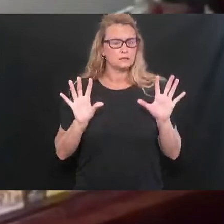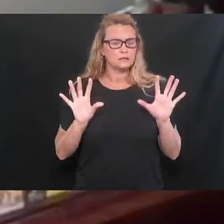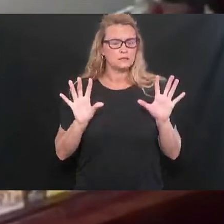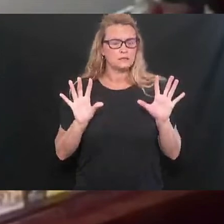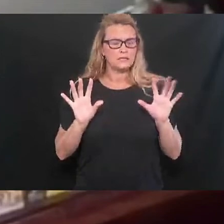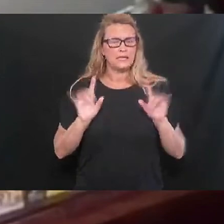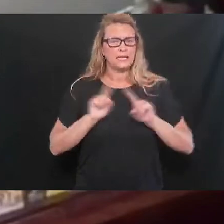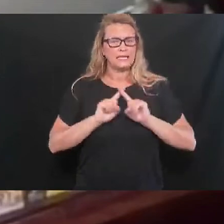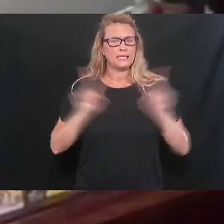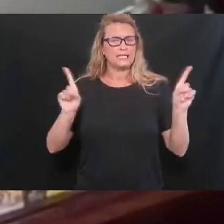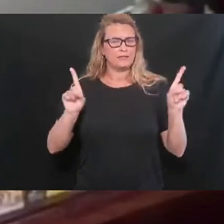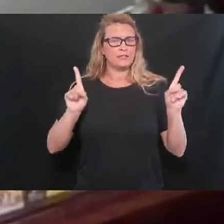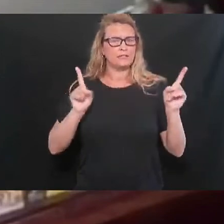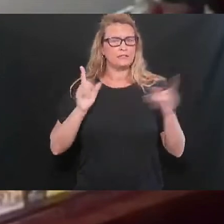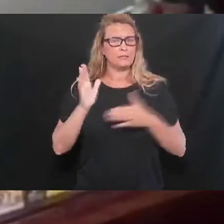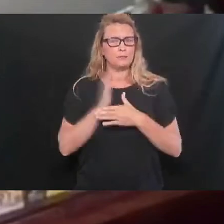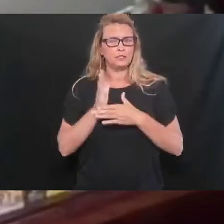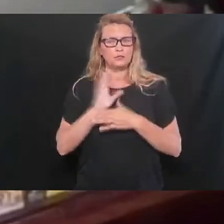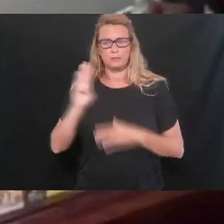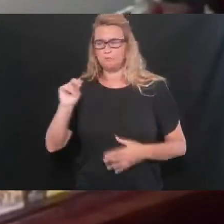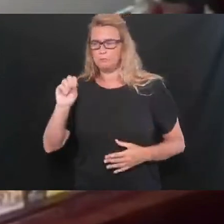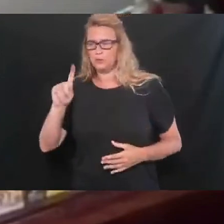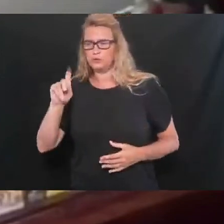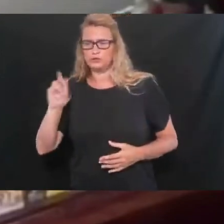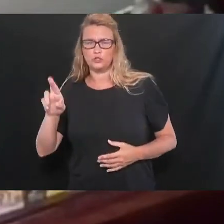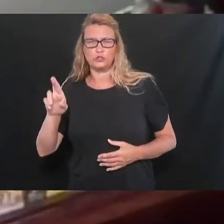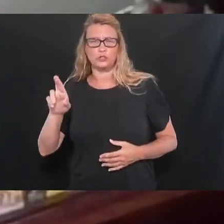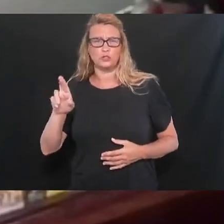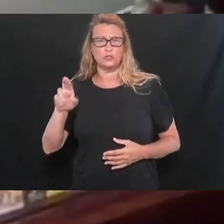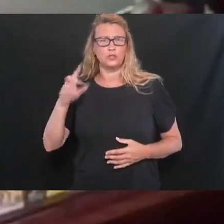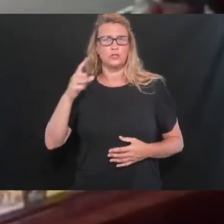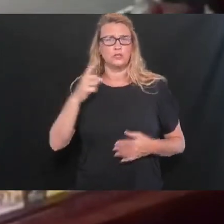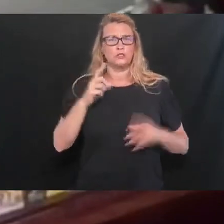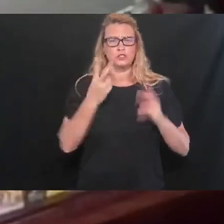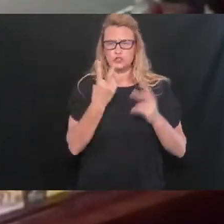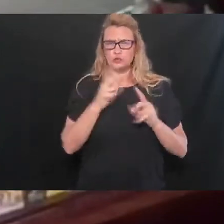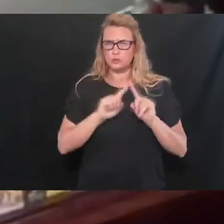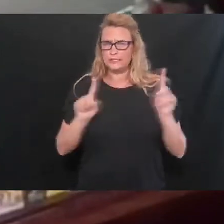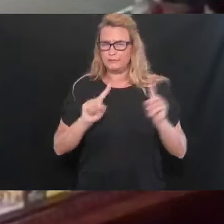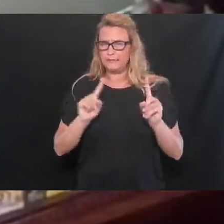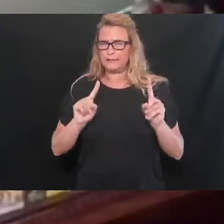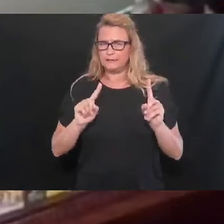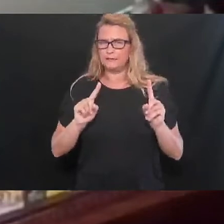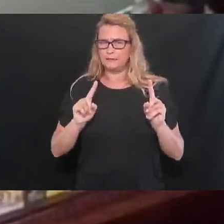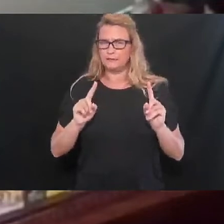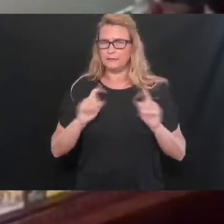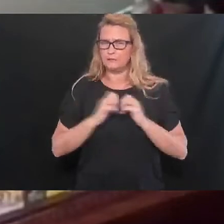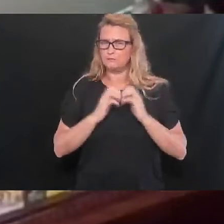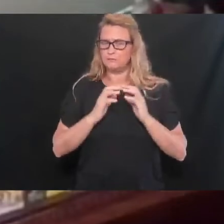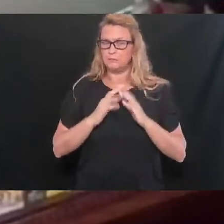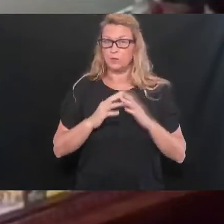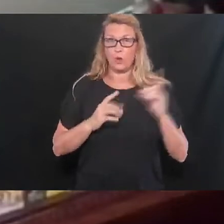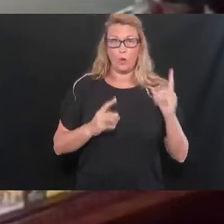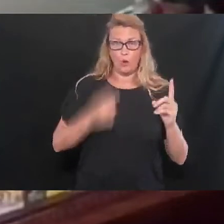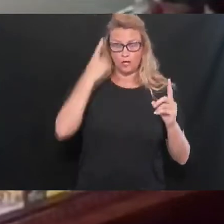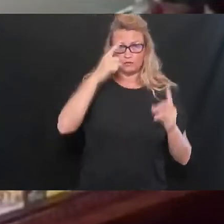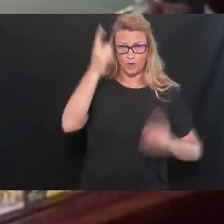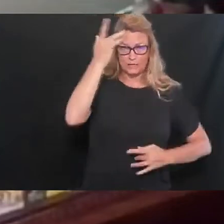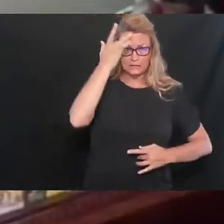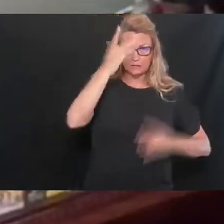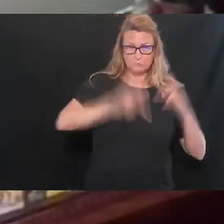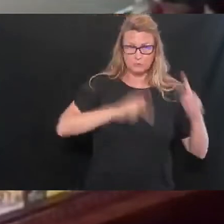between the two different booster efforts that are going on. The first one is for the immunocompromised.